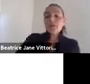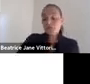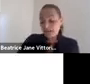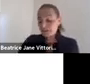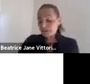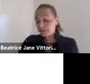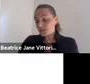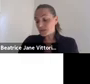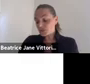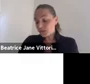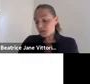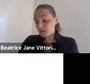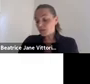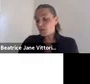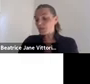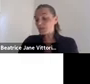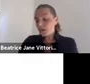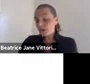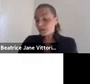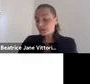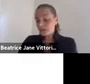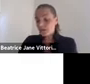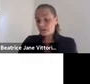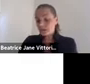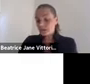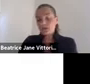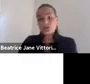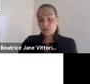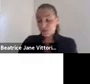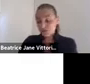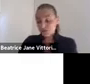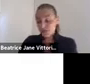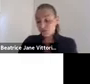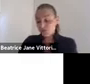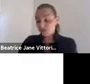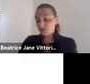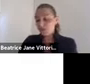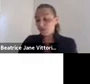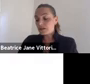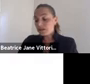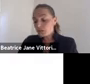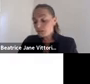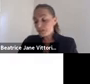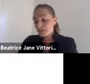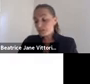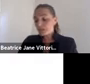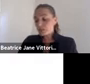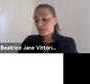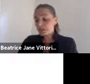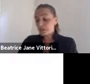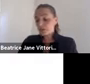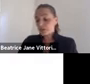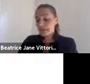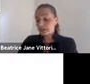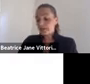The women who founded the schools in Reggio Emilia were responding to this model of early childhood education. These women